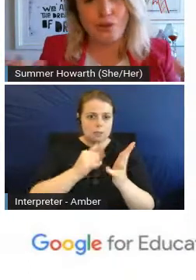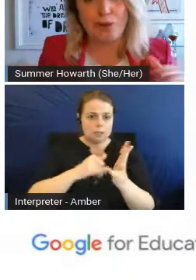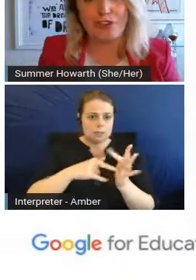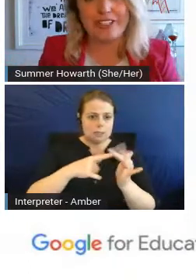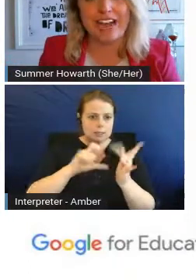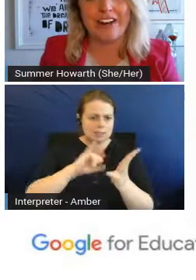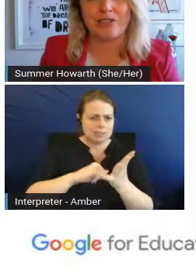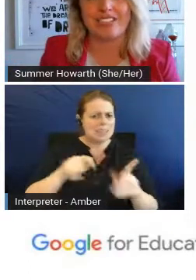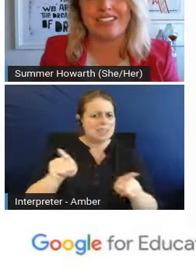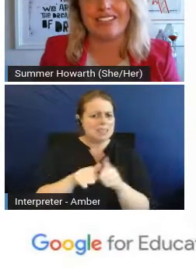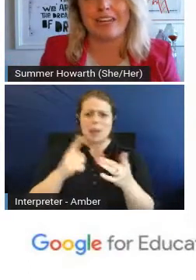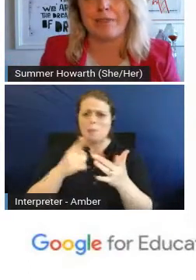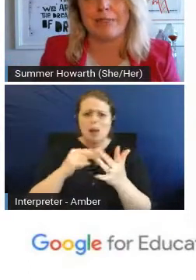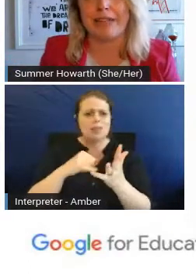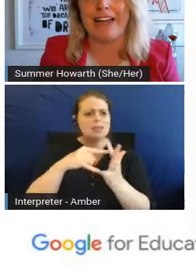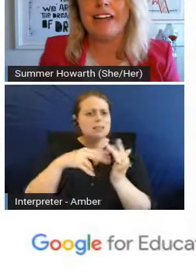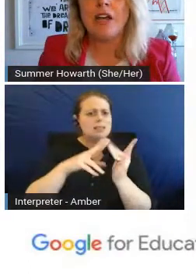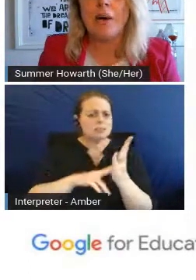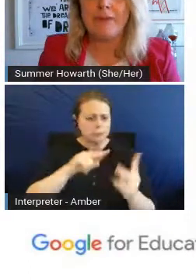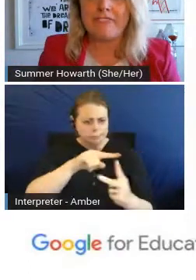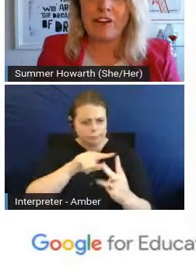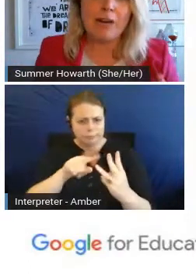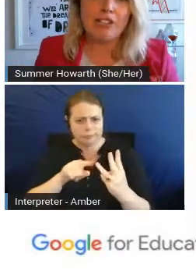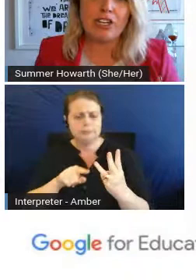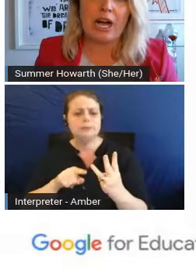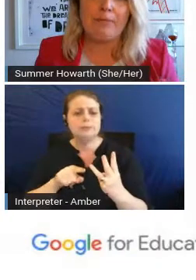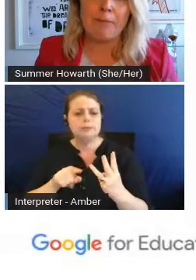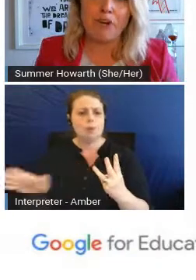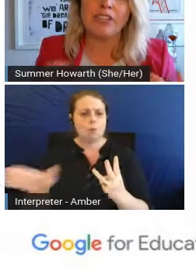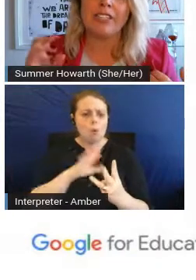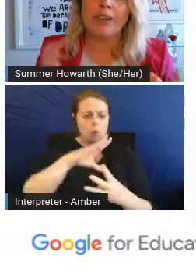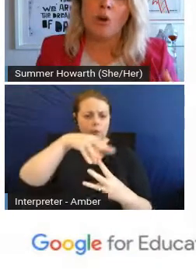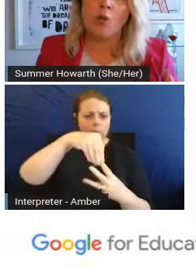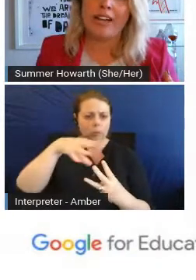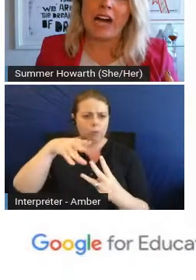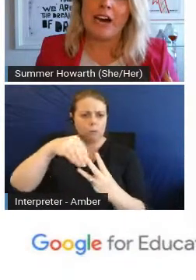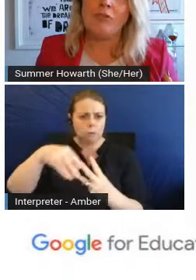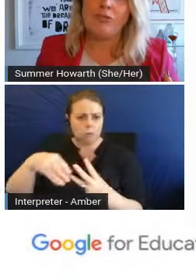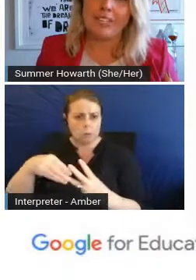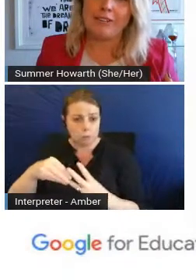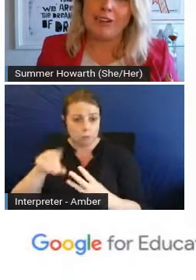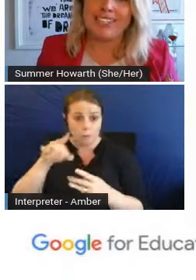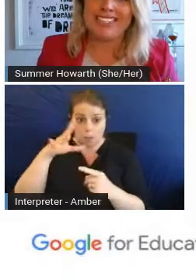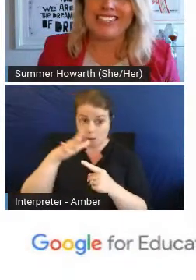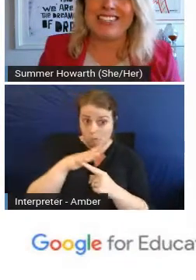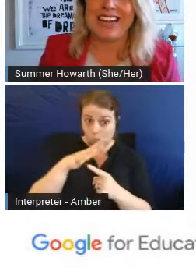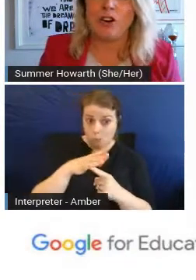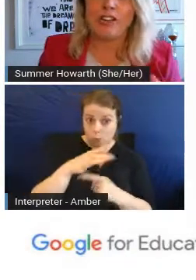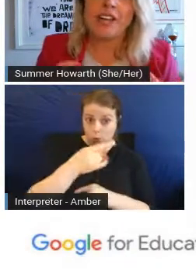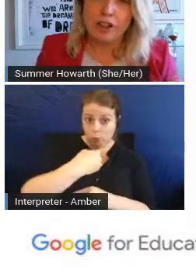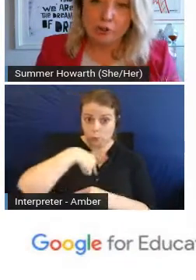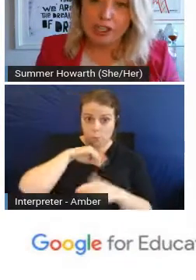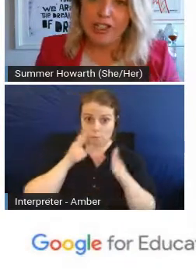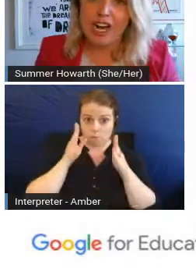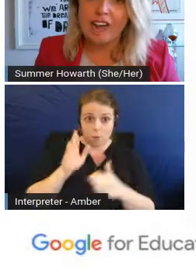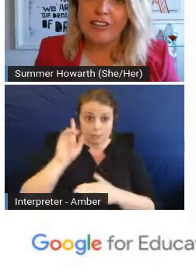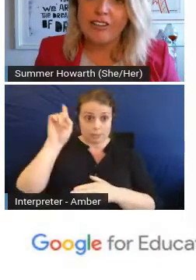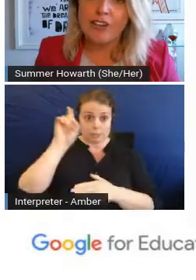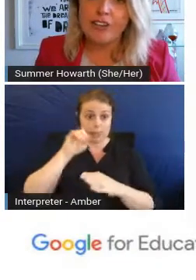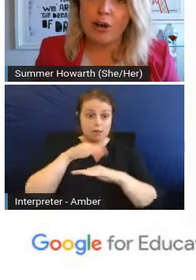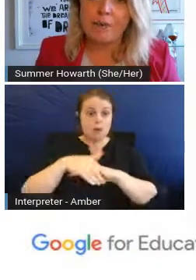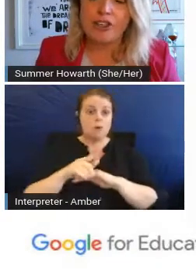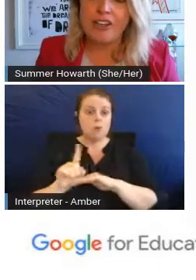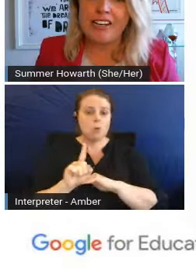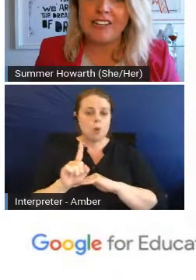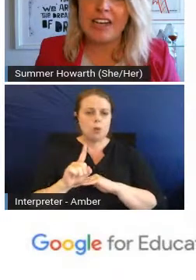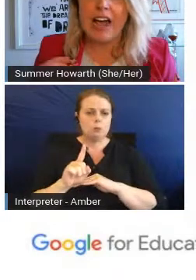sessions. All of those characteristics come to play. But very much importantly, we are really focusing today on the rich data in